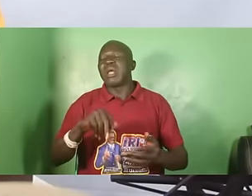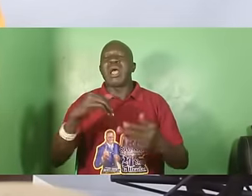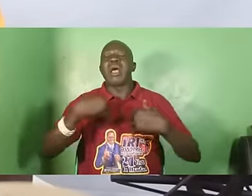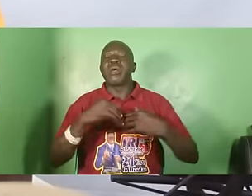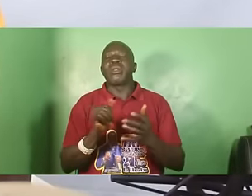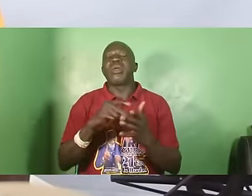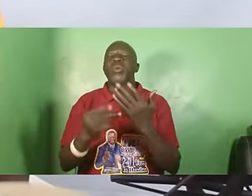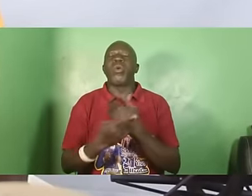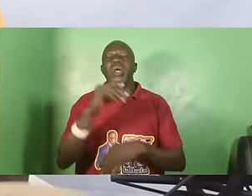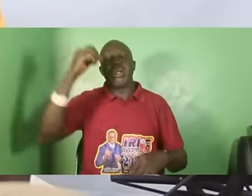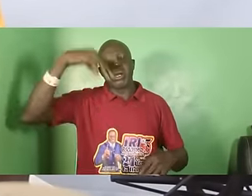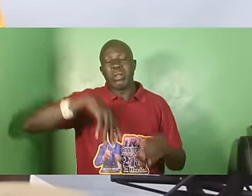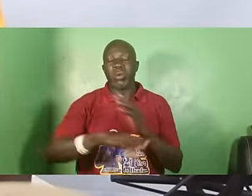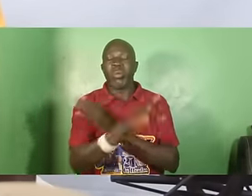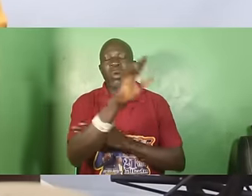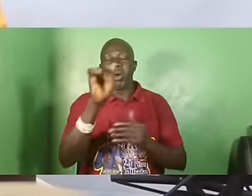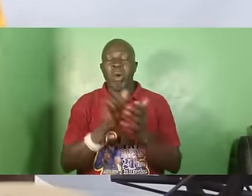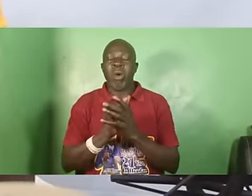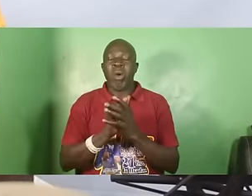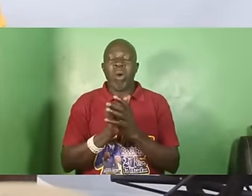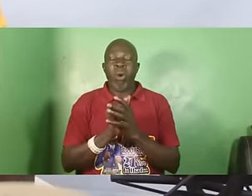The time of their program. They are better alone. By the grace of God."